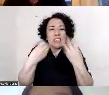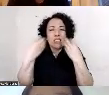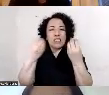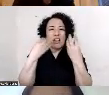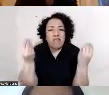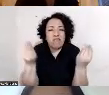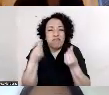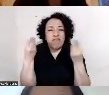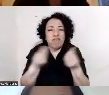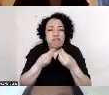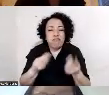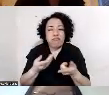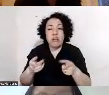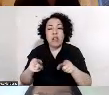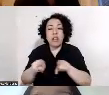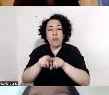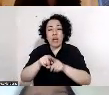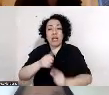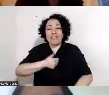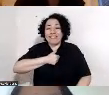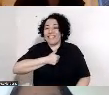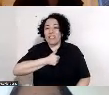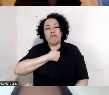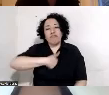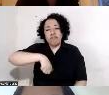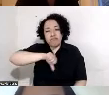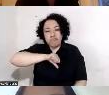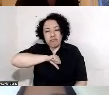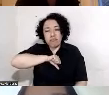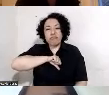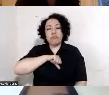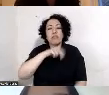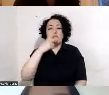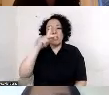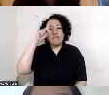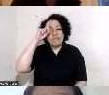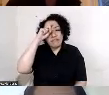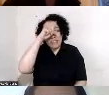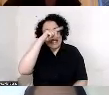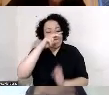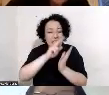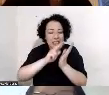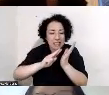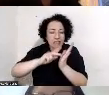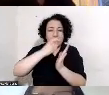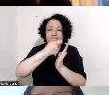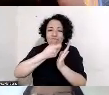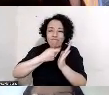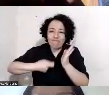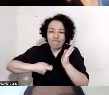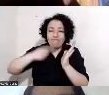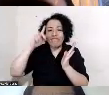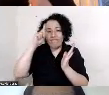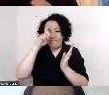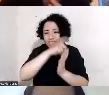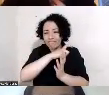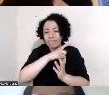autoestima e baixa autoconfiança, dificuldade na leitura e na escrita, retenção ou